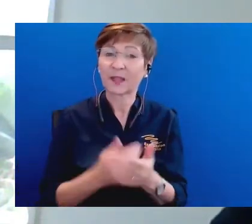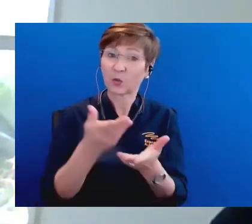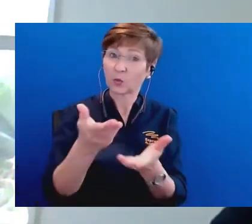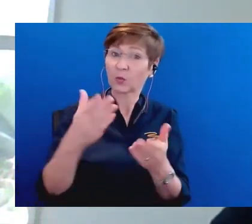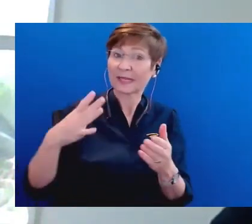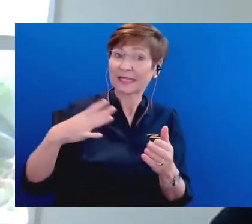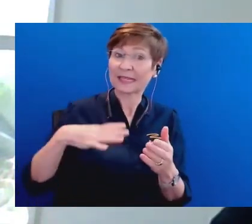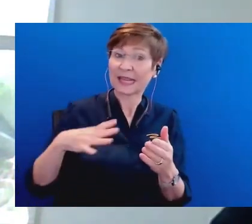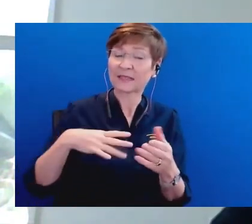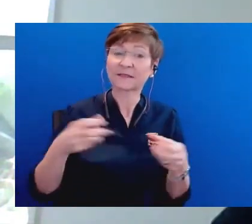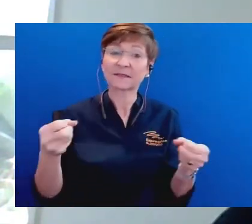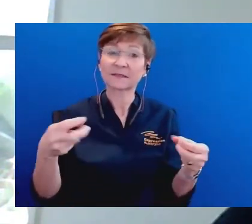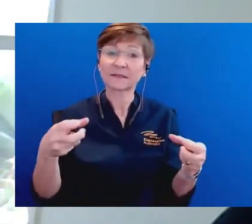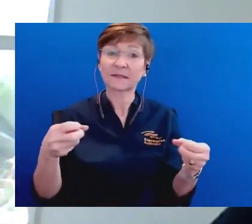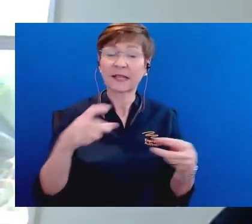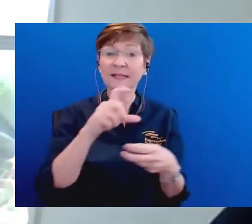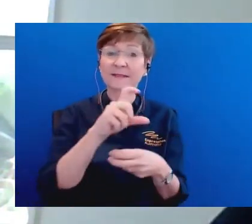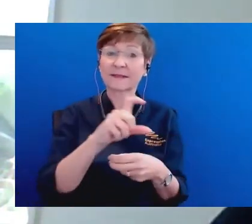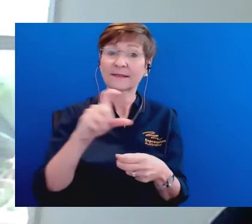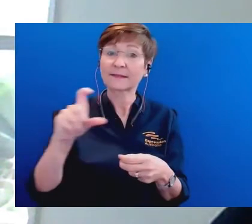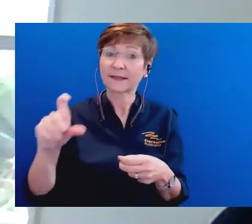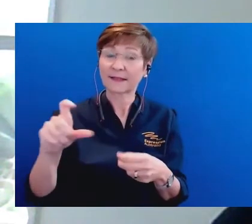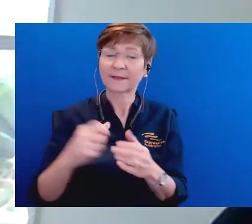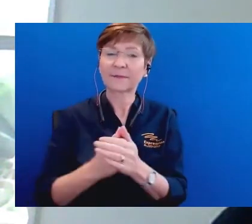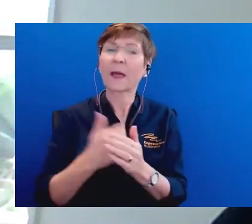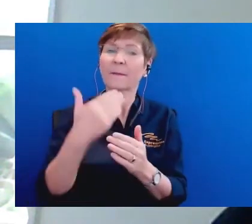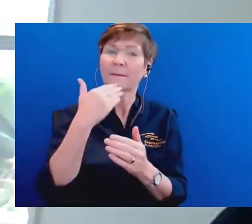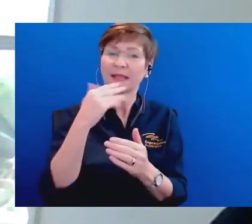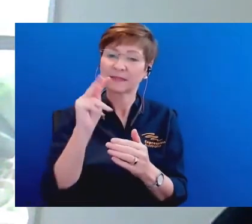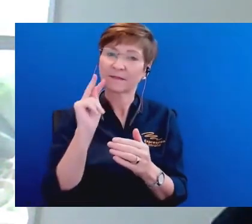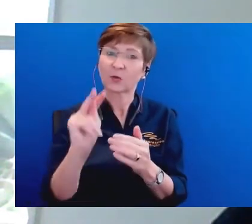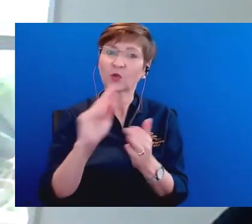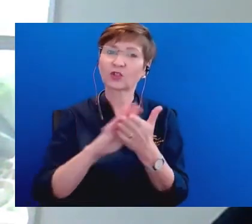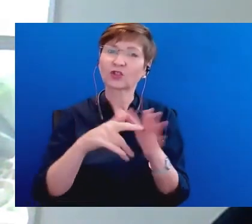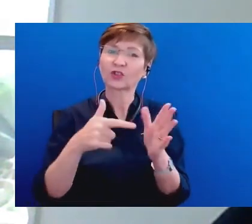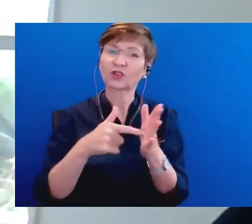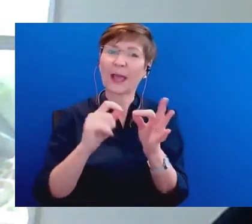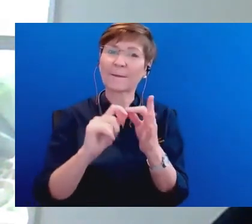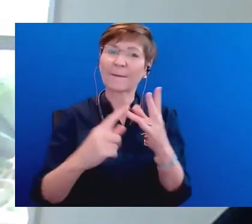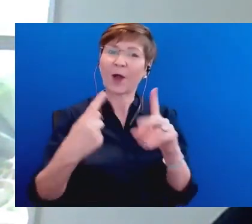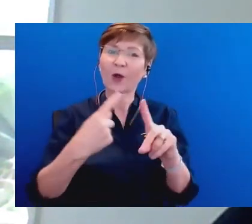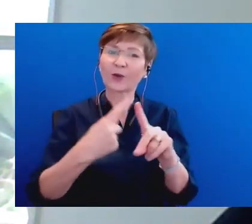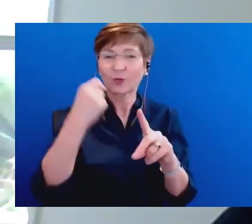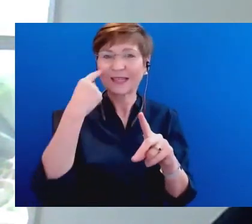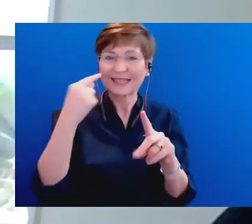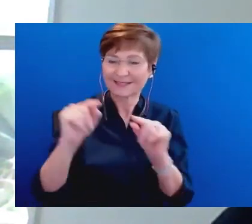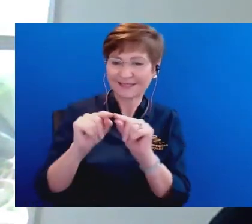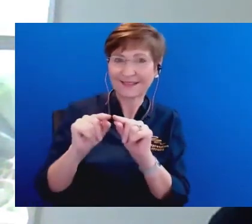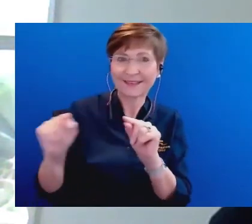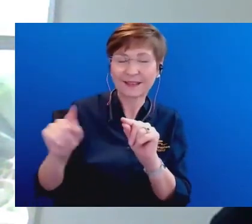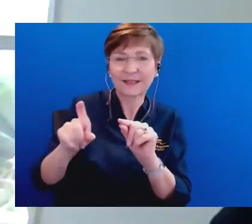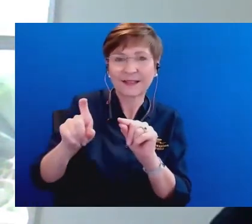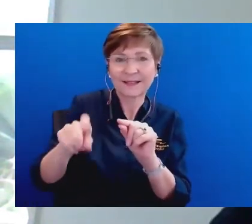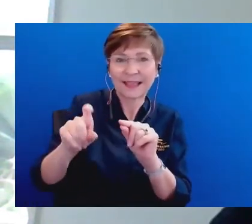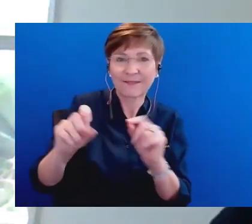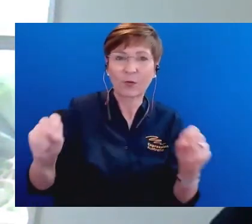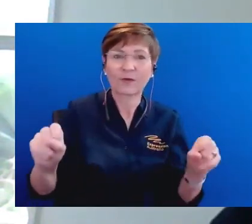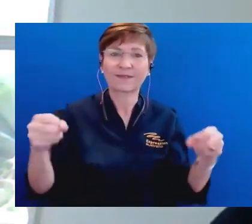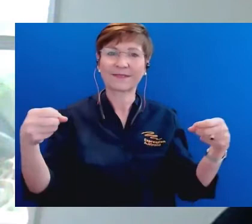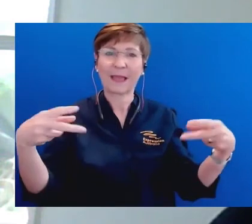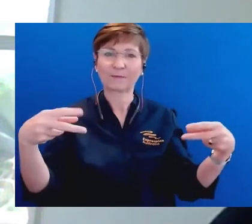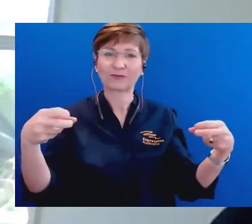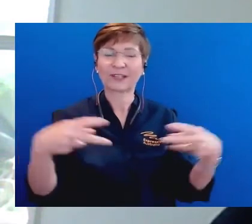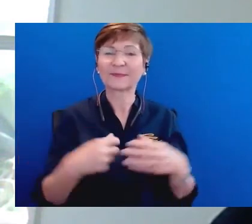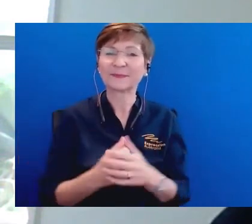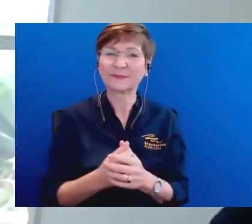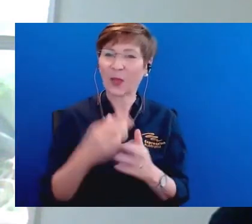closed captioning for today, please see the chat box and the link will be in there. I hope you've all